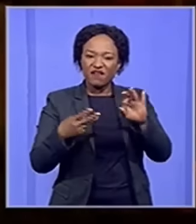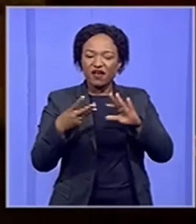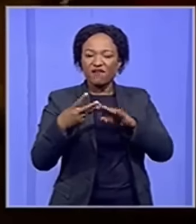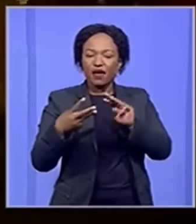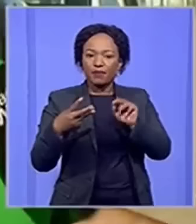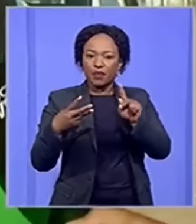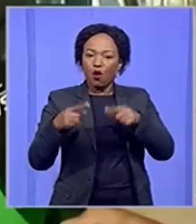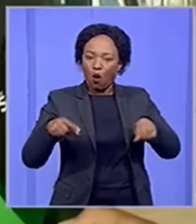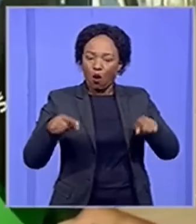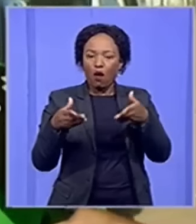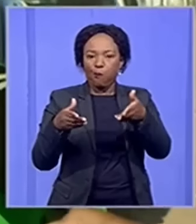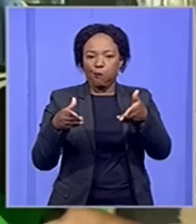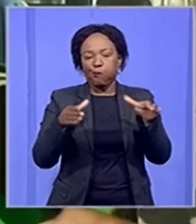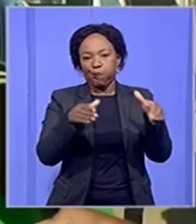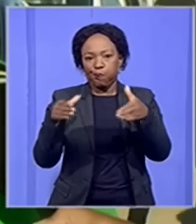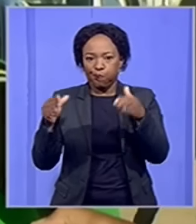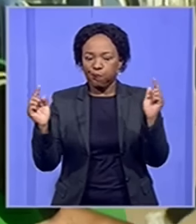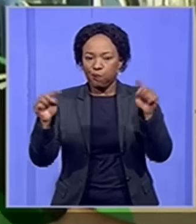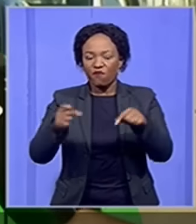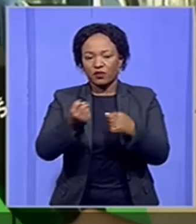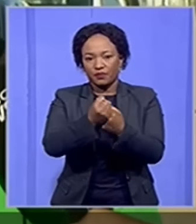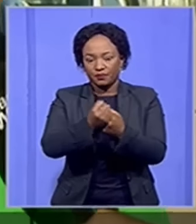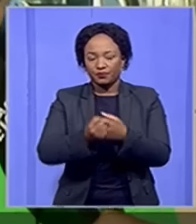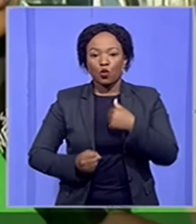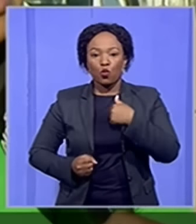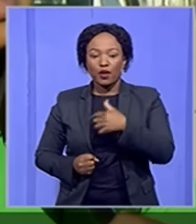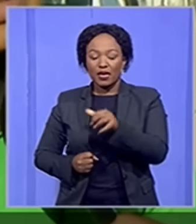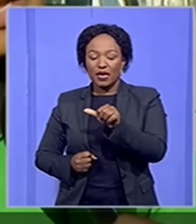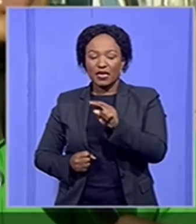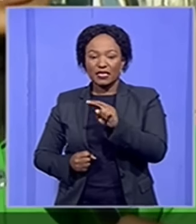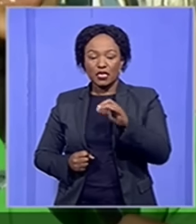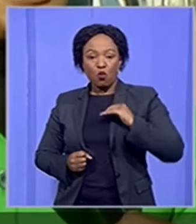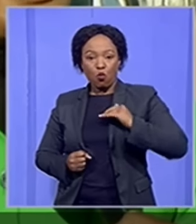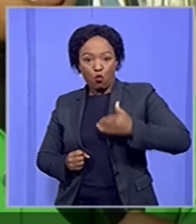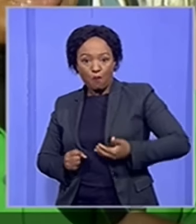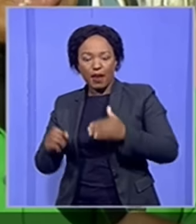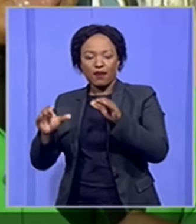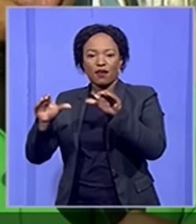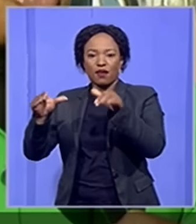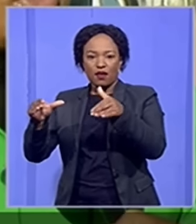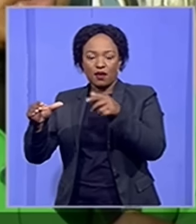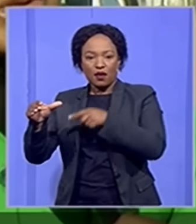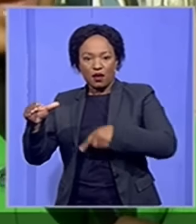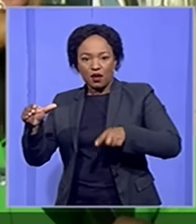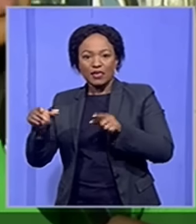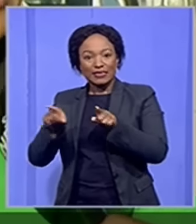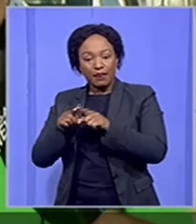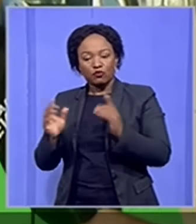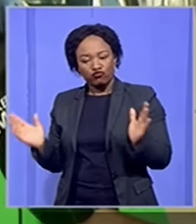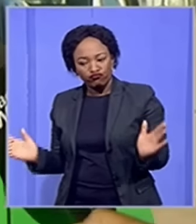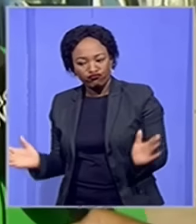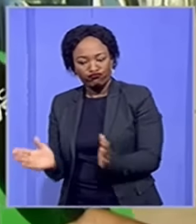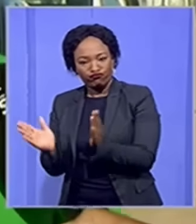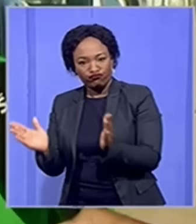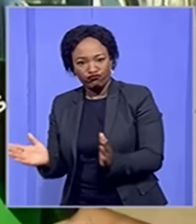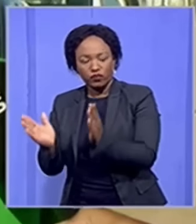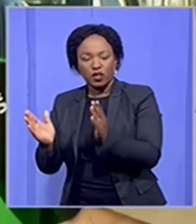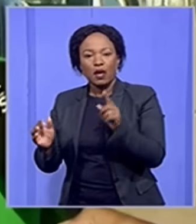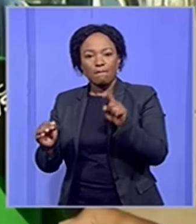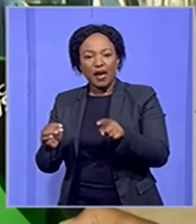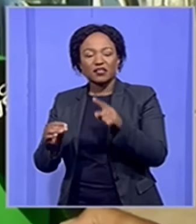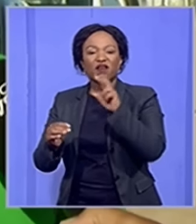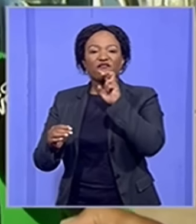kwa phitlhong. This has also taught us a lesson as the ANC Women's League and has encouraged the ANC Women's League to also have a gala dinner on